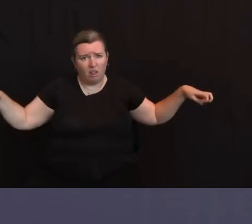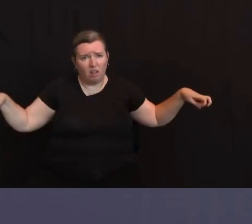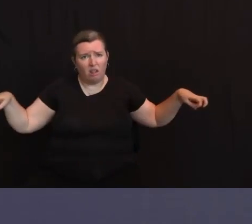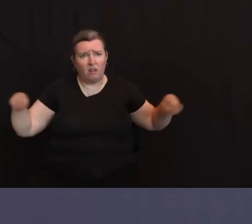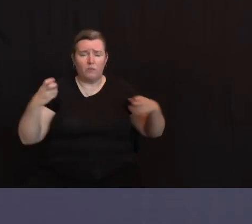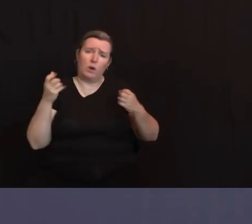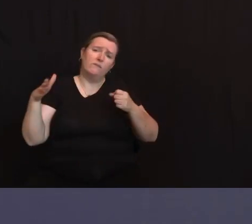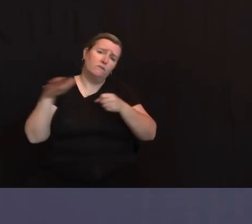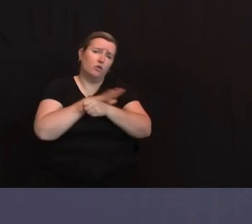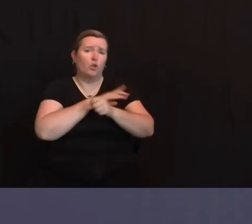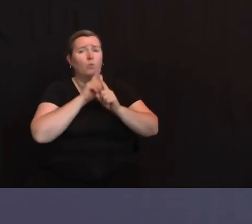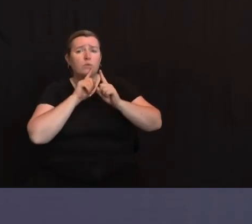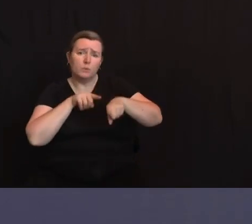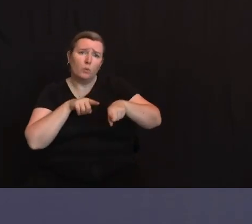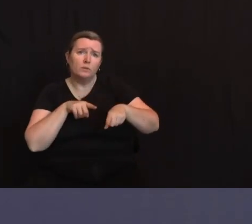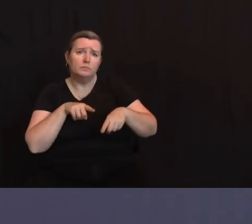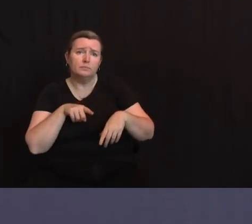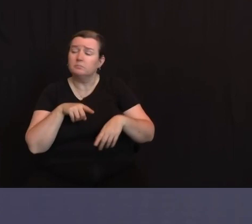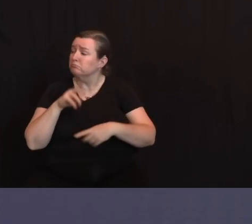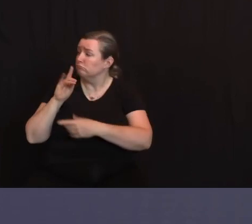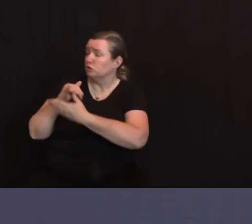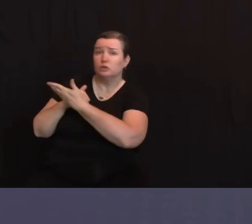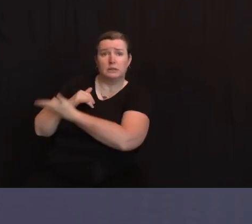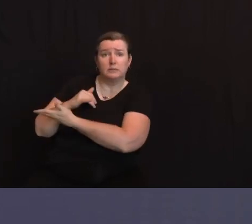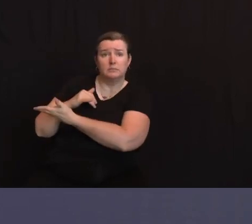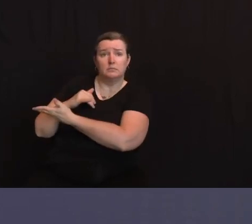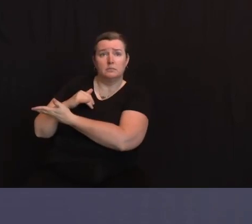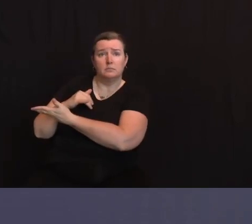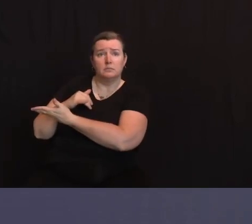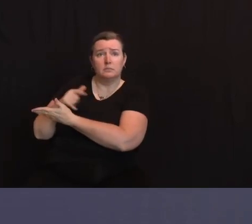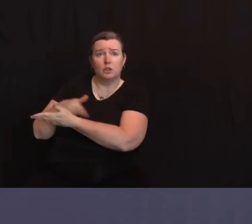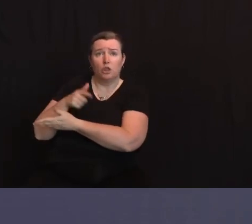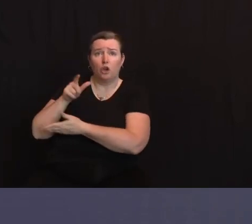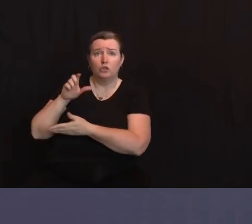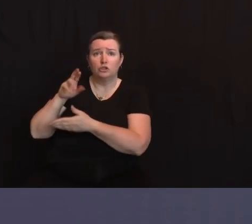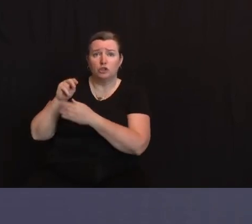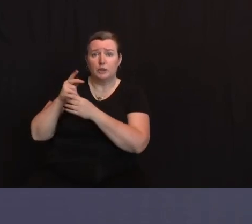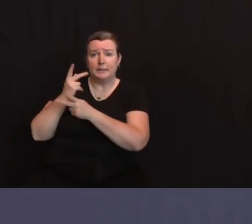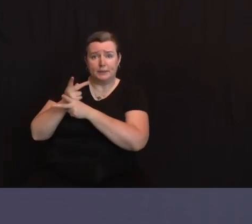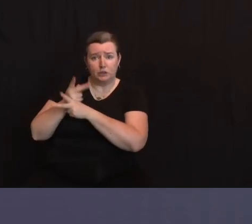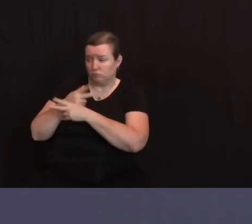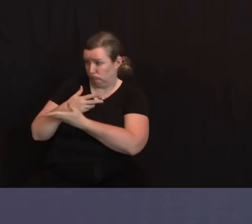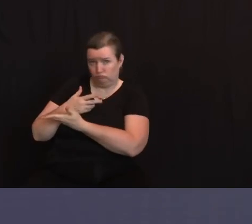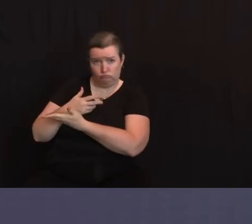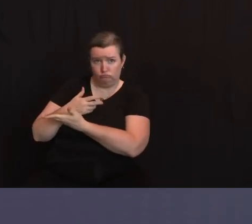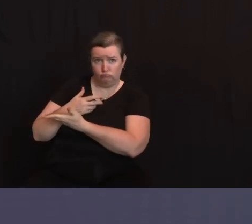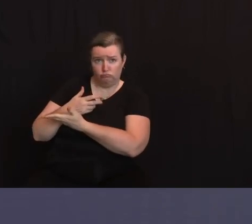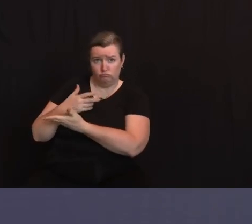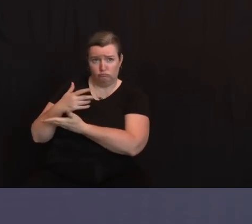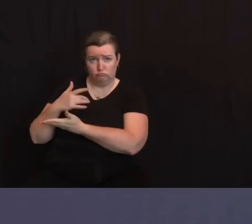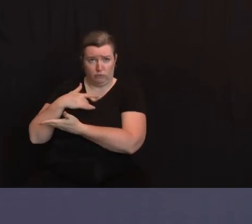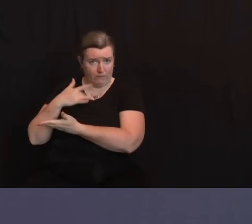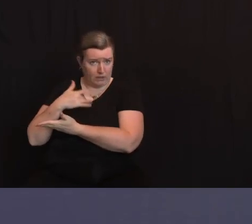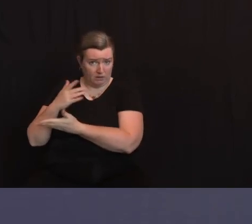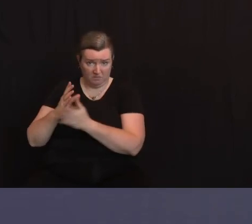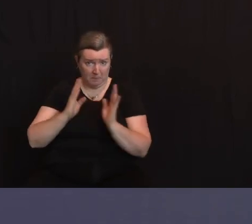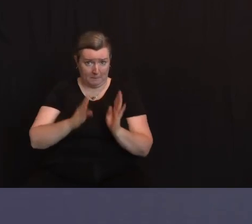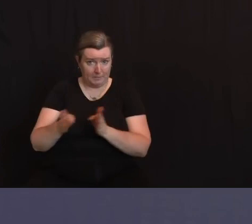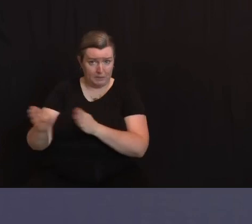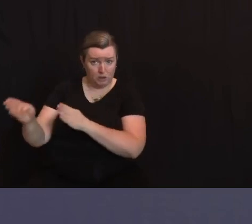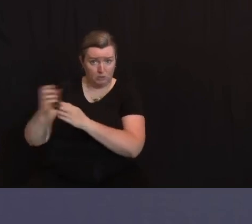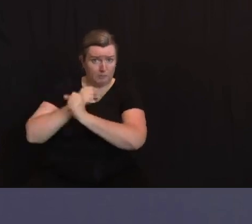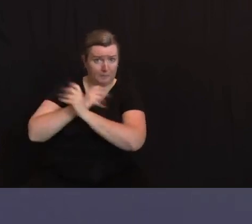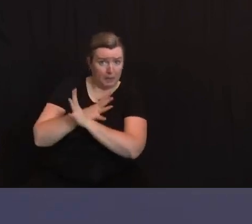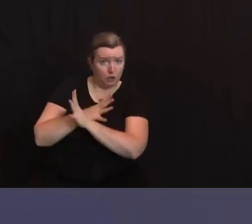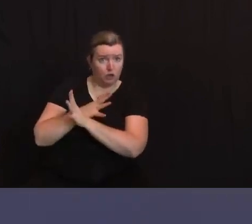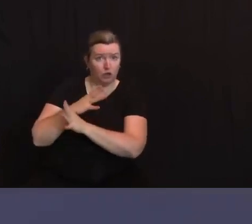anything on long-term care? How are we prepared? Anything you want to add there? Turnaround on testing or anything on